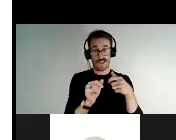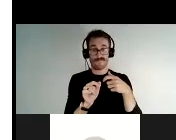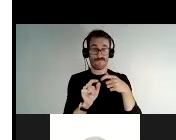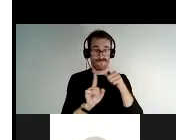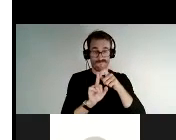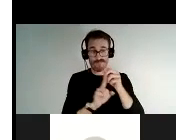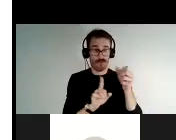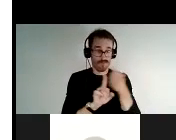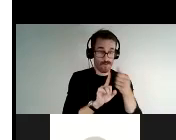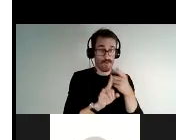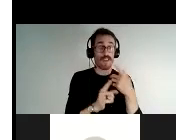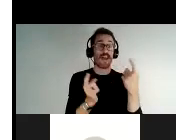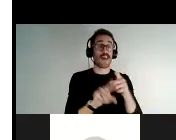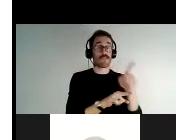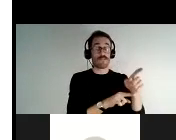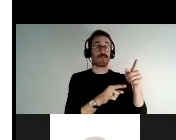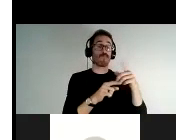older person.